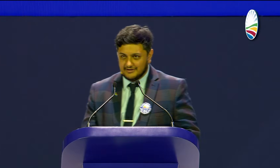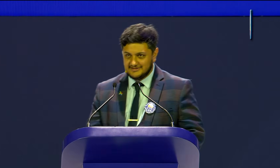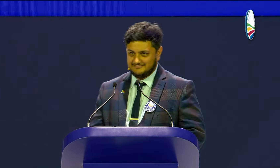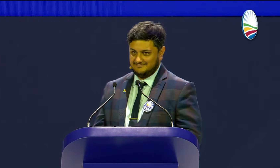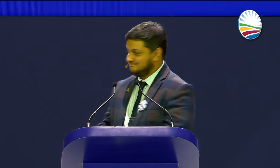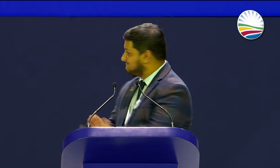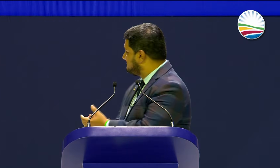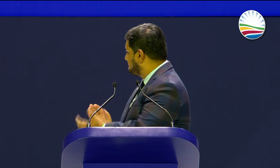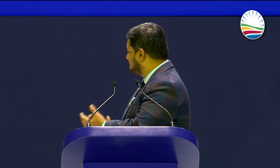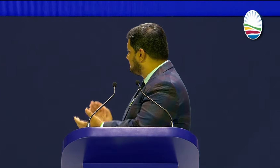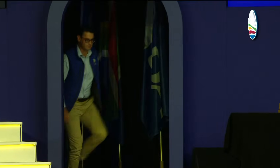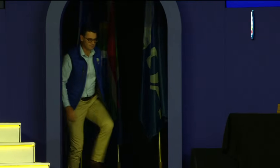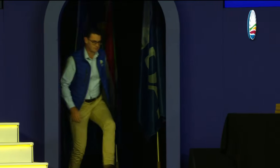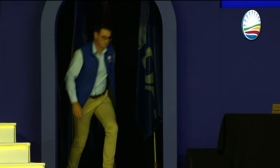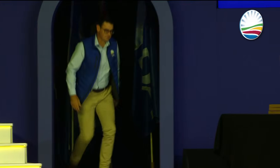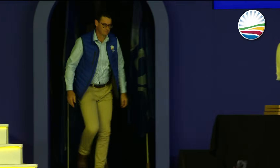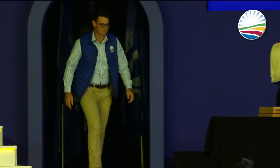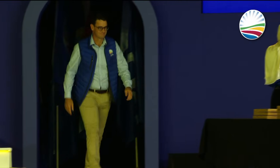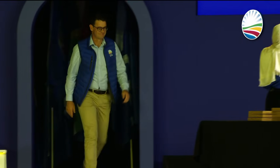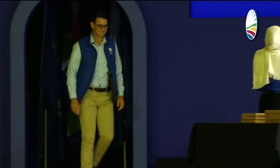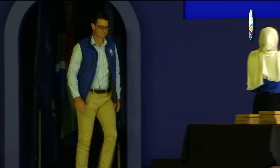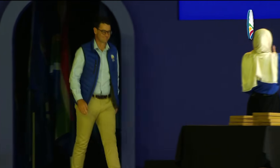Andrew Whitfield.